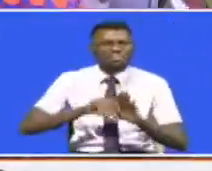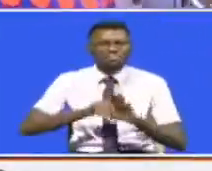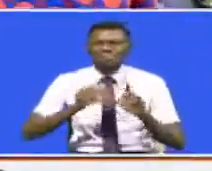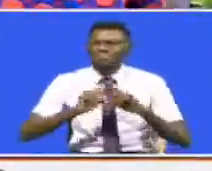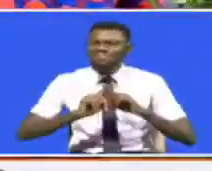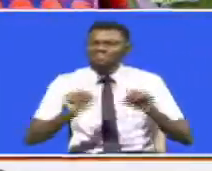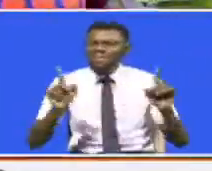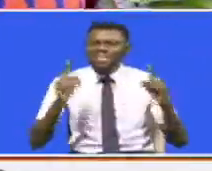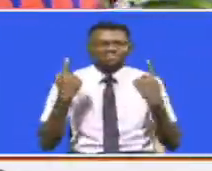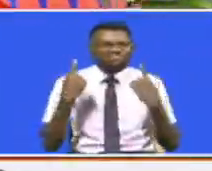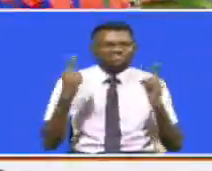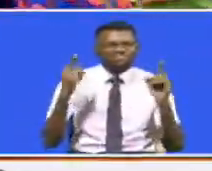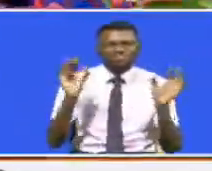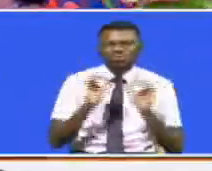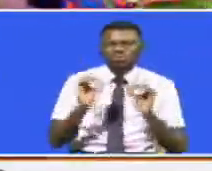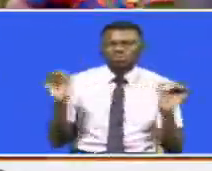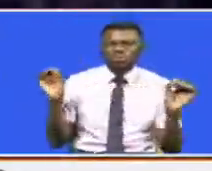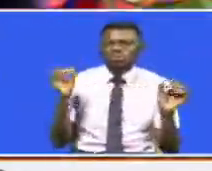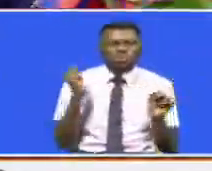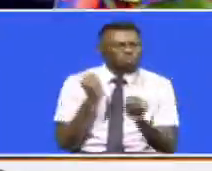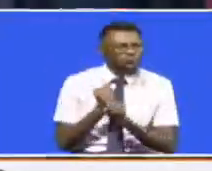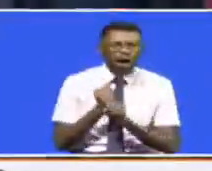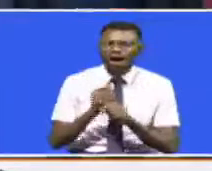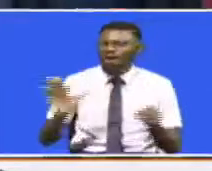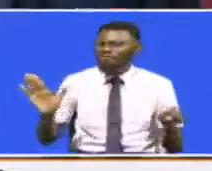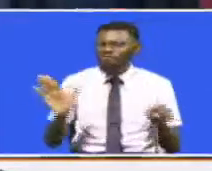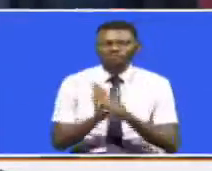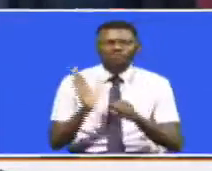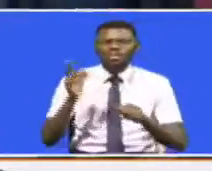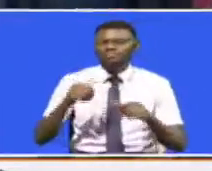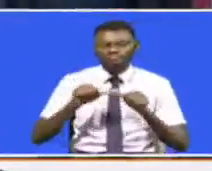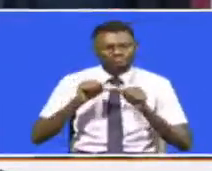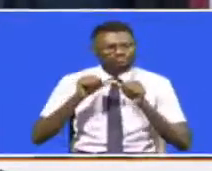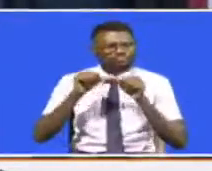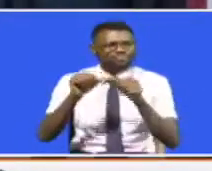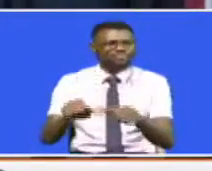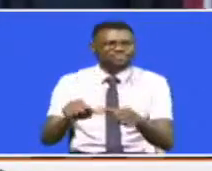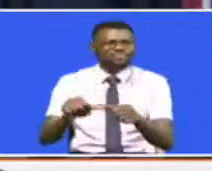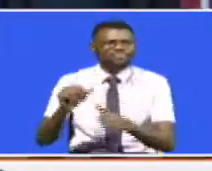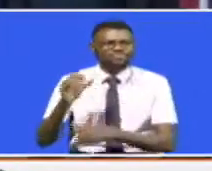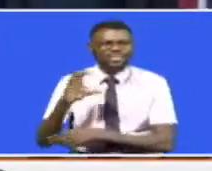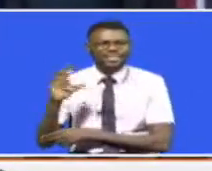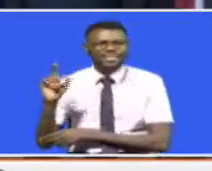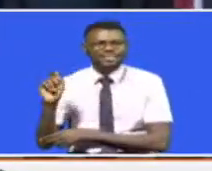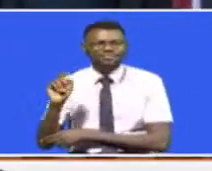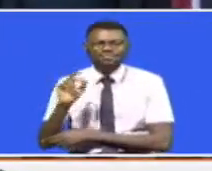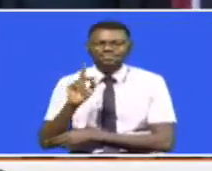members serving their full term in office. Chris Dairu, KTN News,